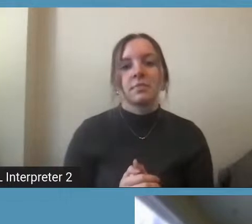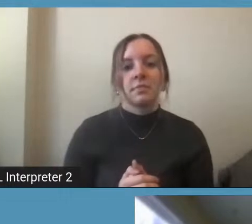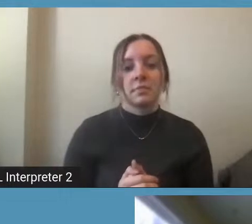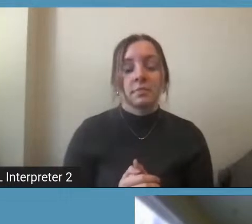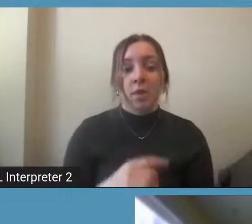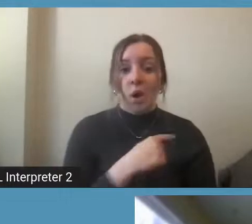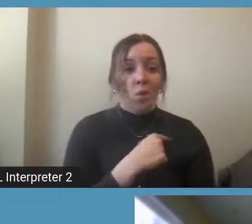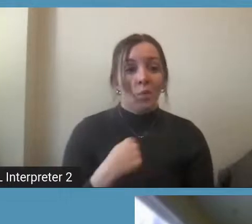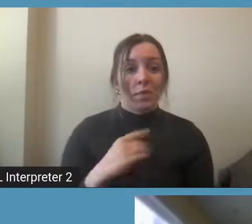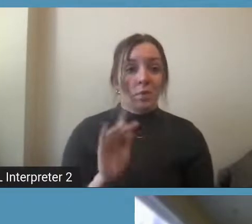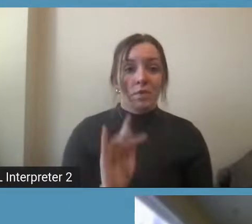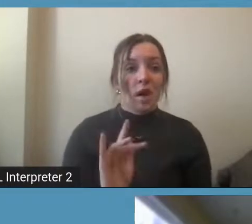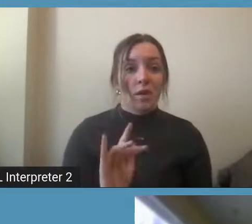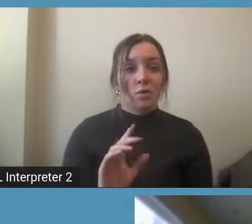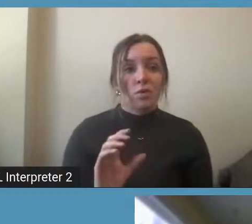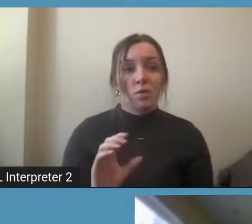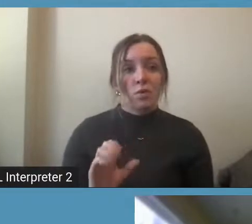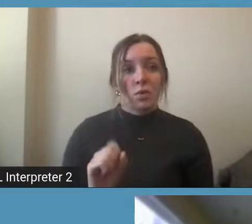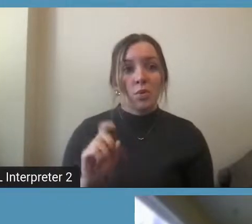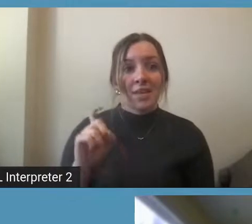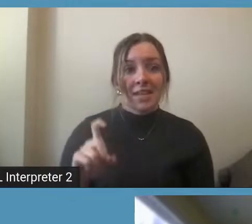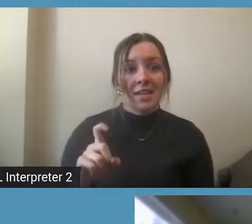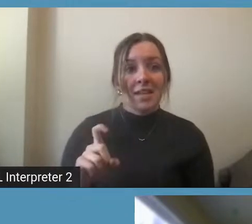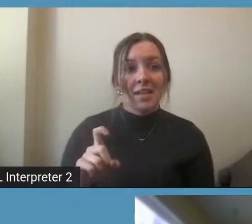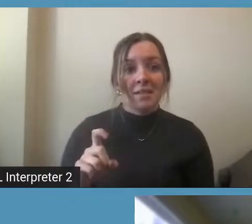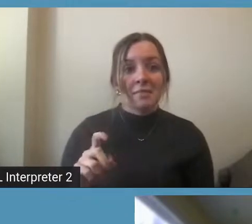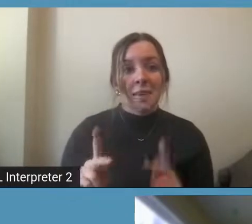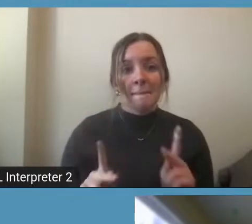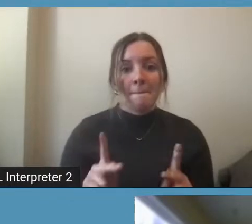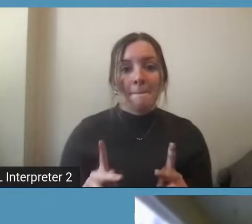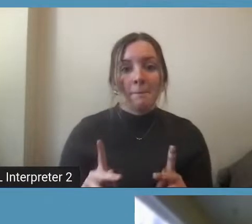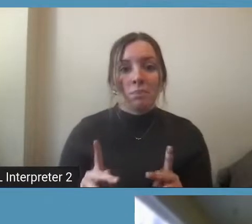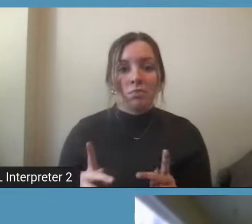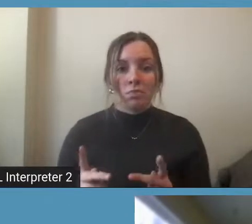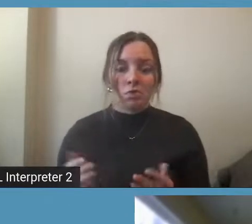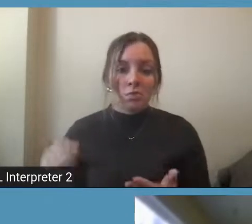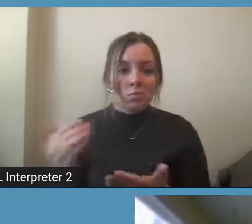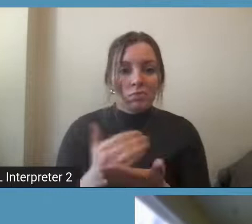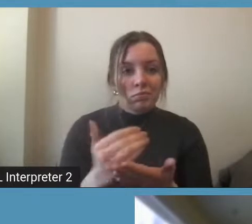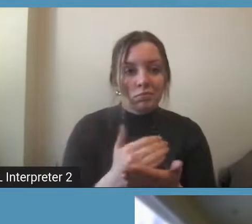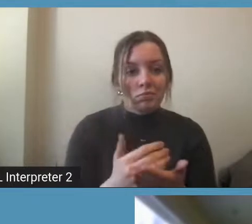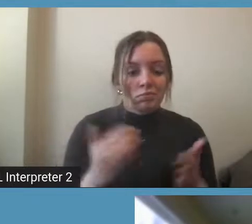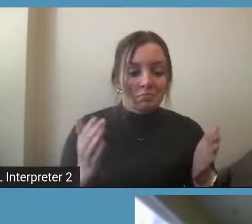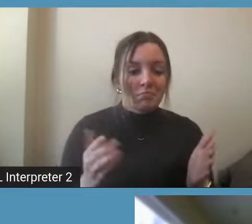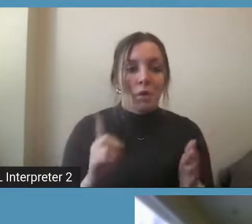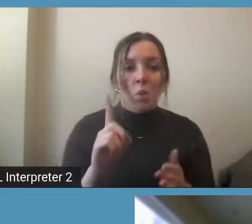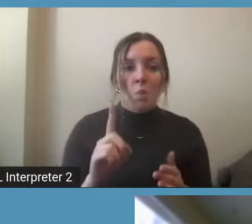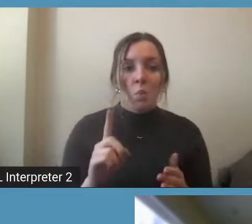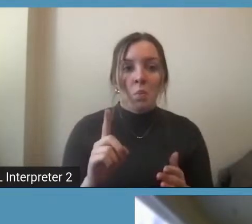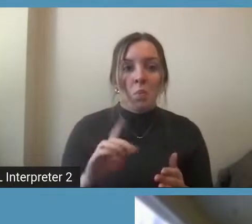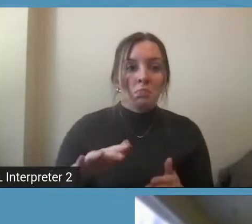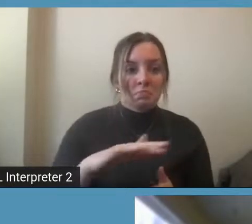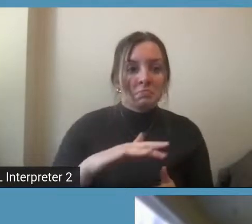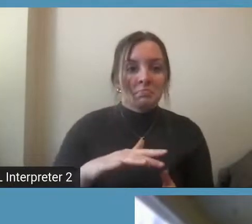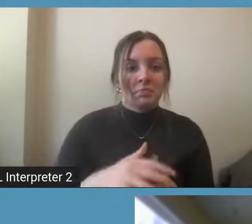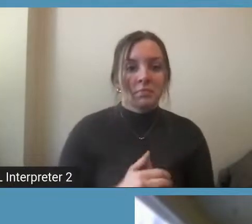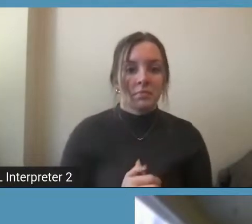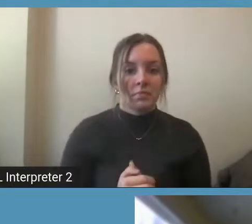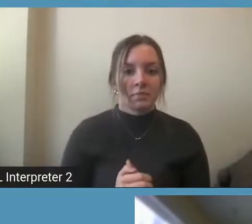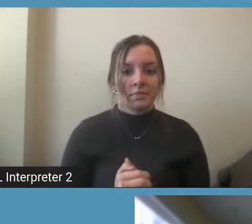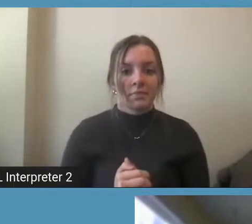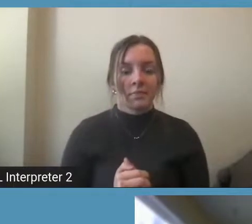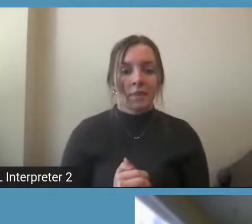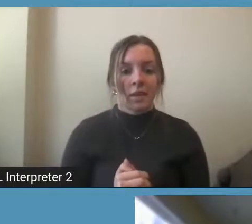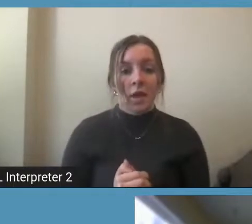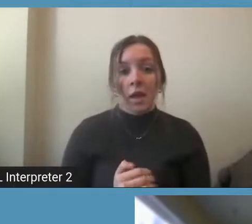anything. So you have to have the right people set up. You have to have everything in the right location. We tend to prefer a dark room, or at